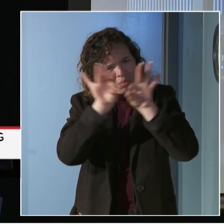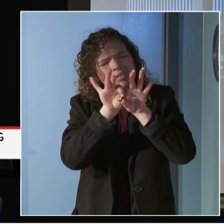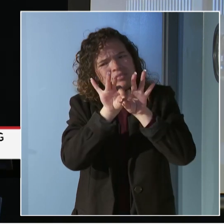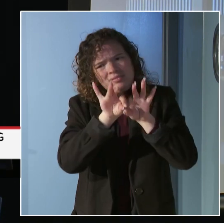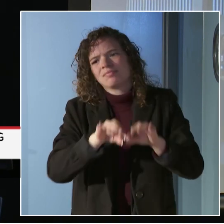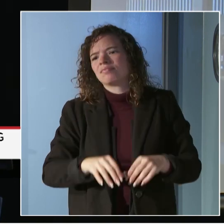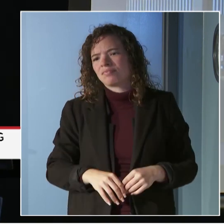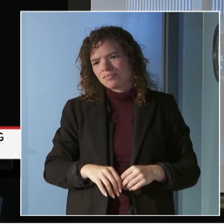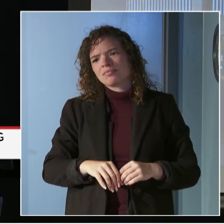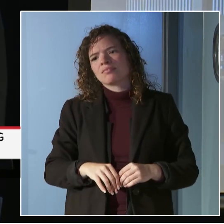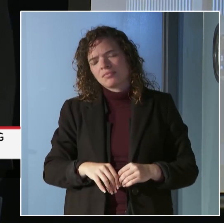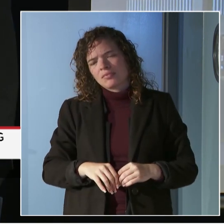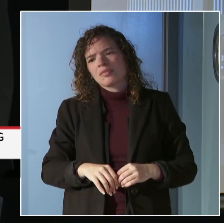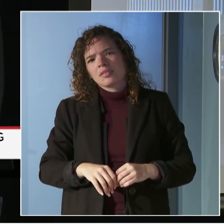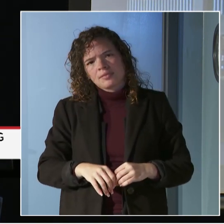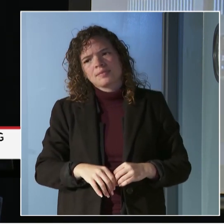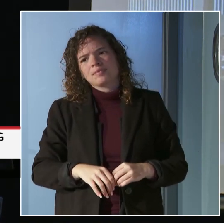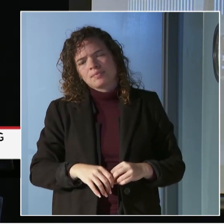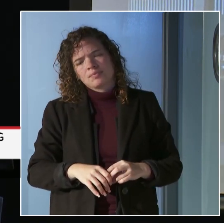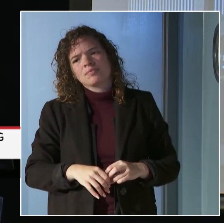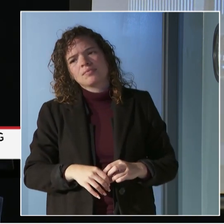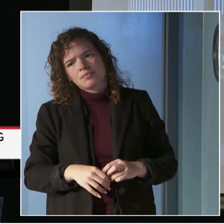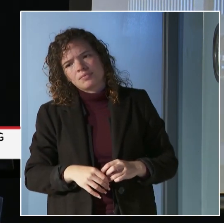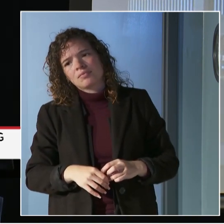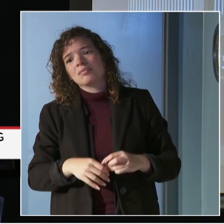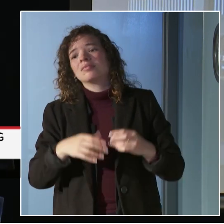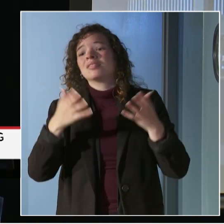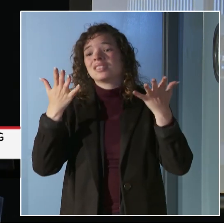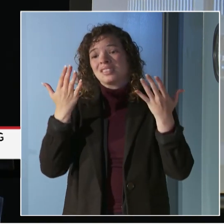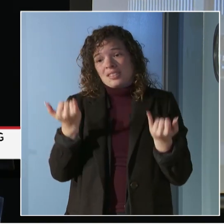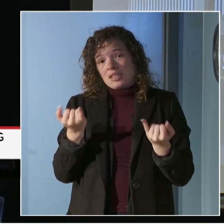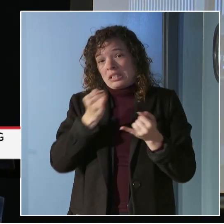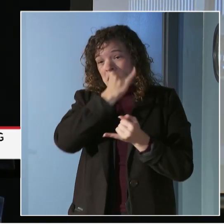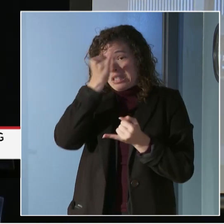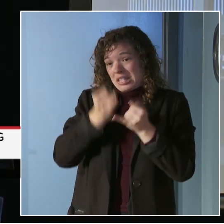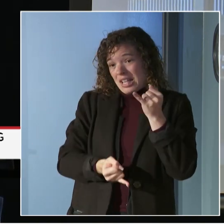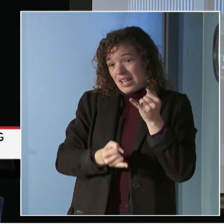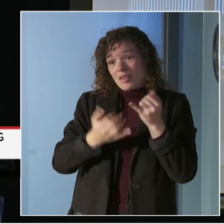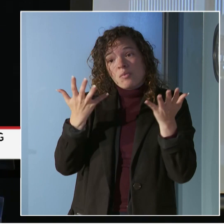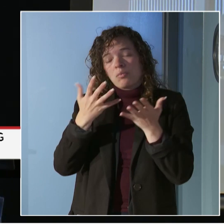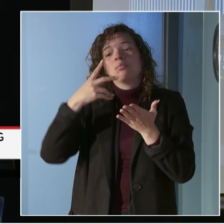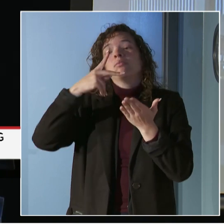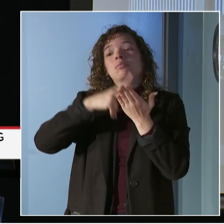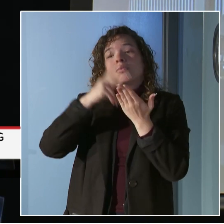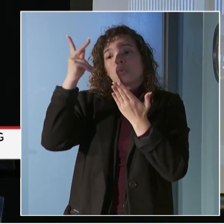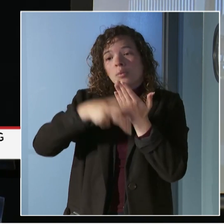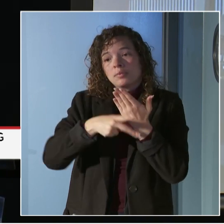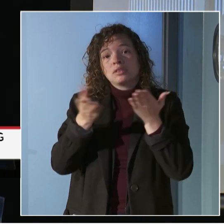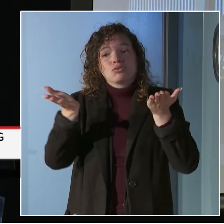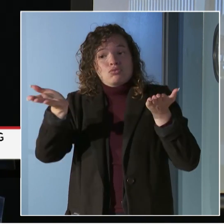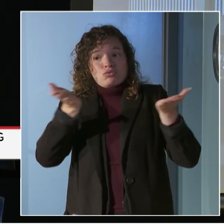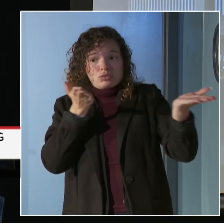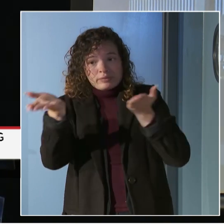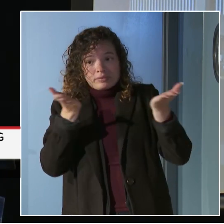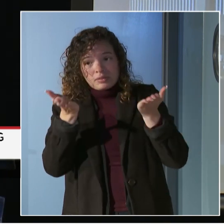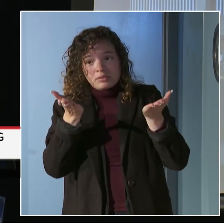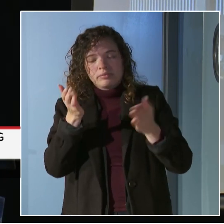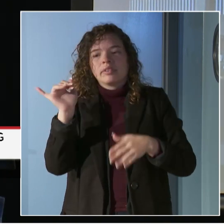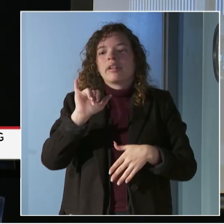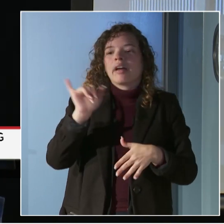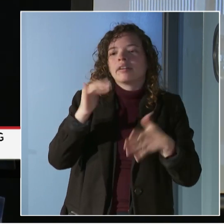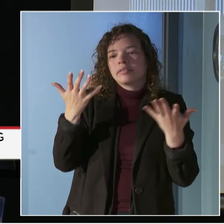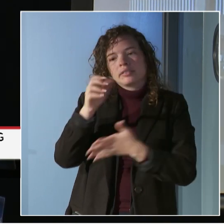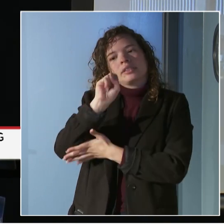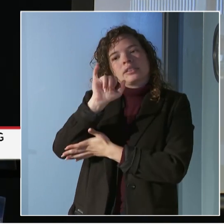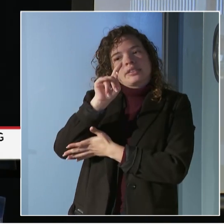and nearby programs and services. Enter Sitar next door. So a justice housing project